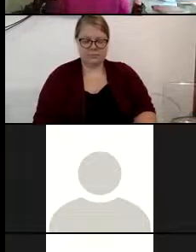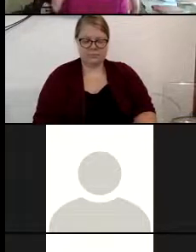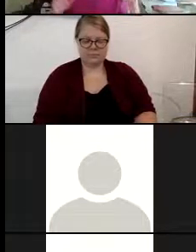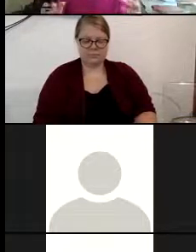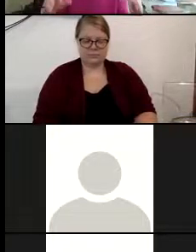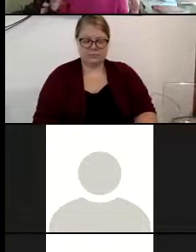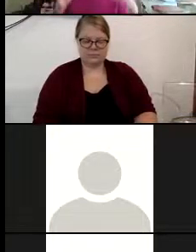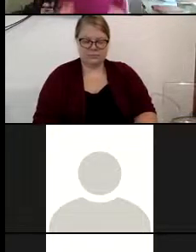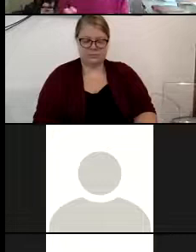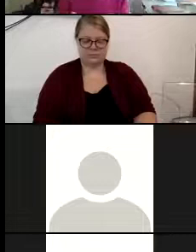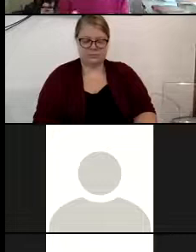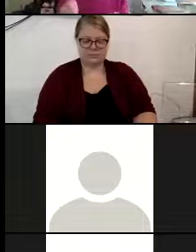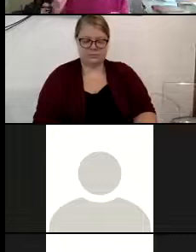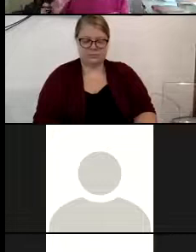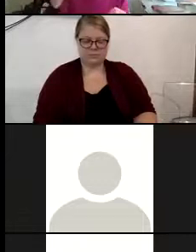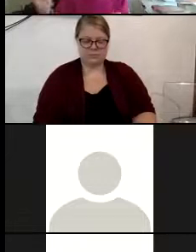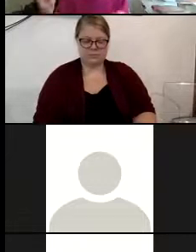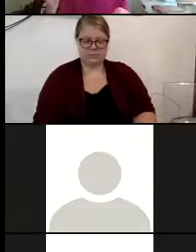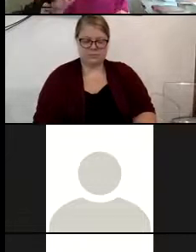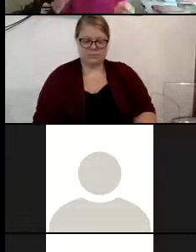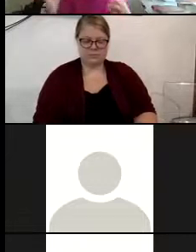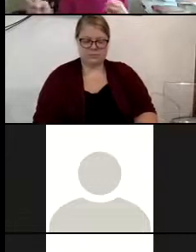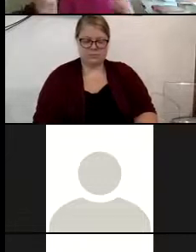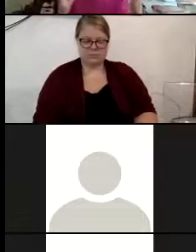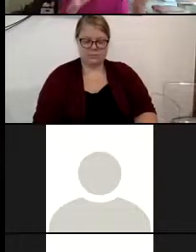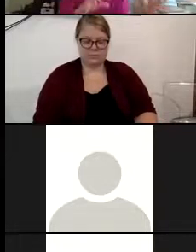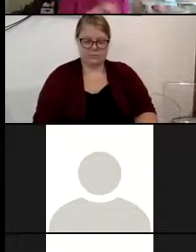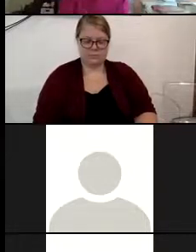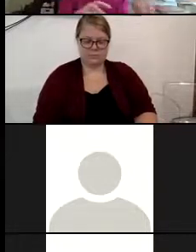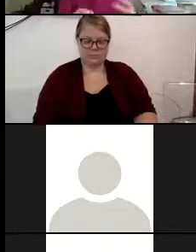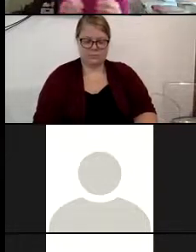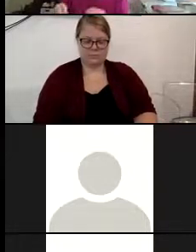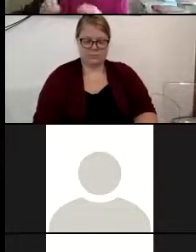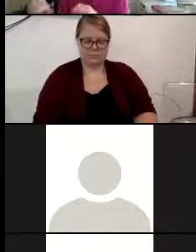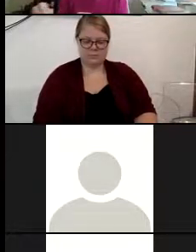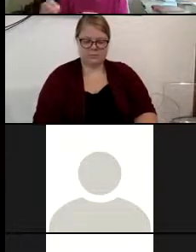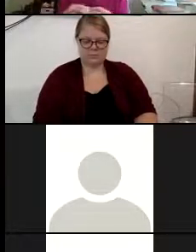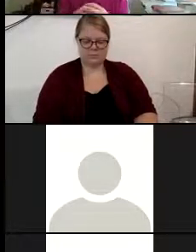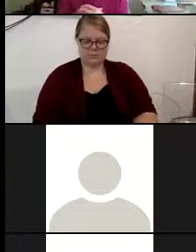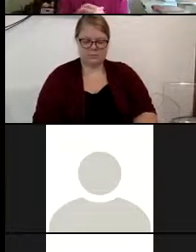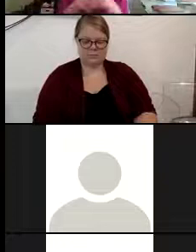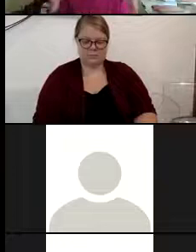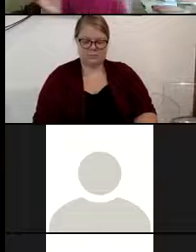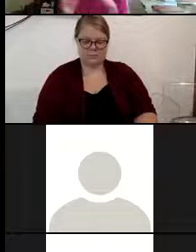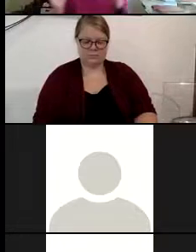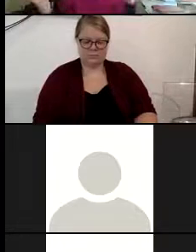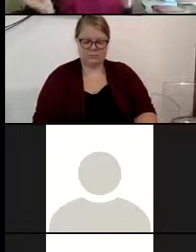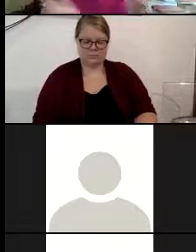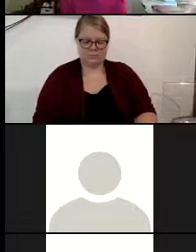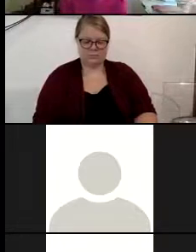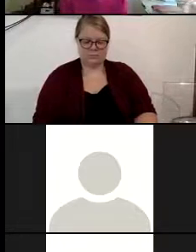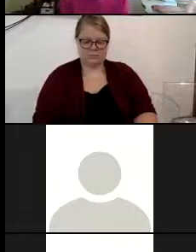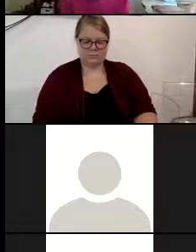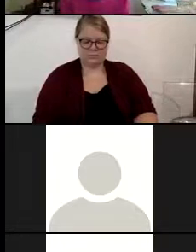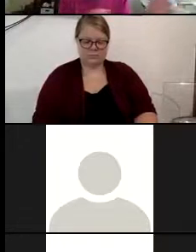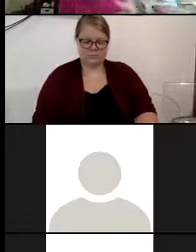is too anxious at the thought of a limited or moderated gambling goal, if they say, I can't